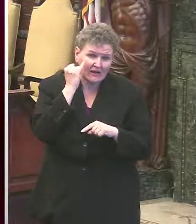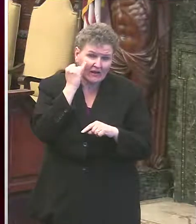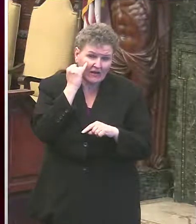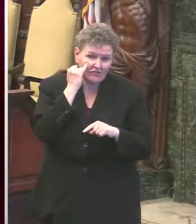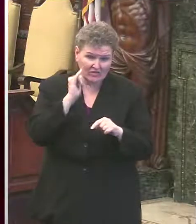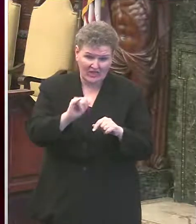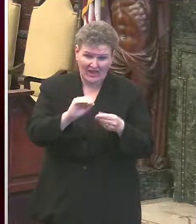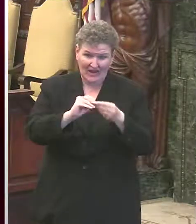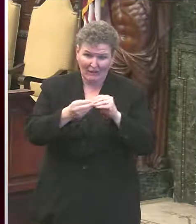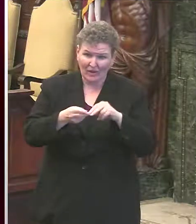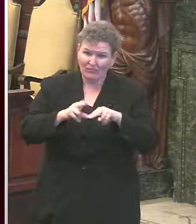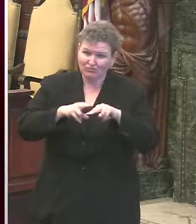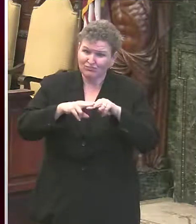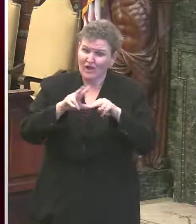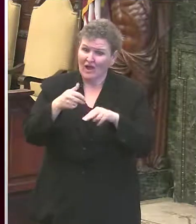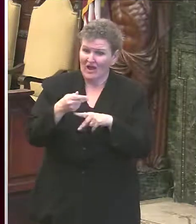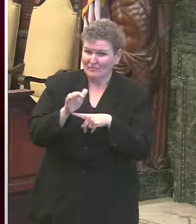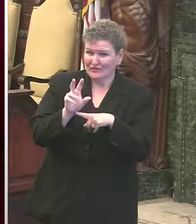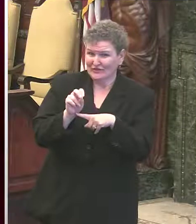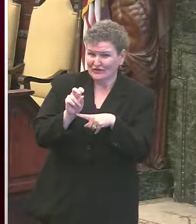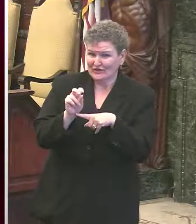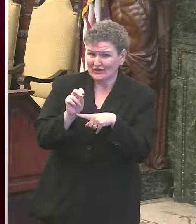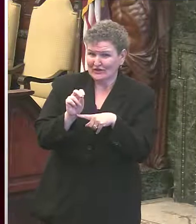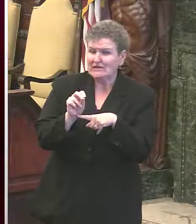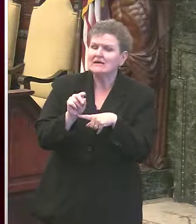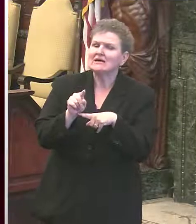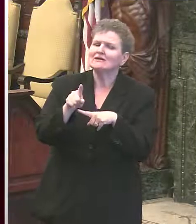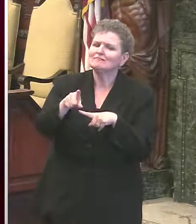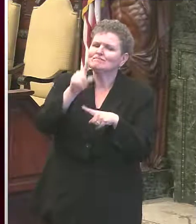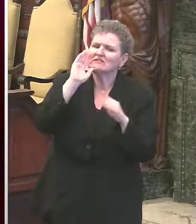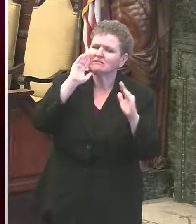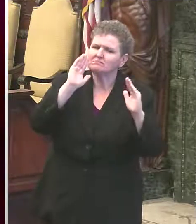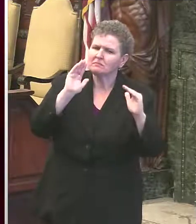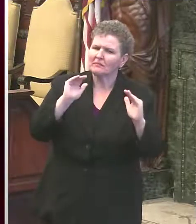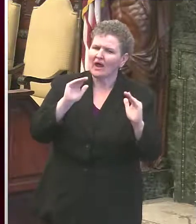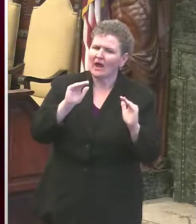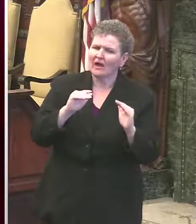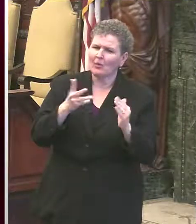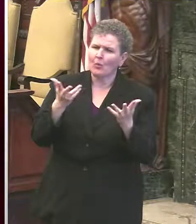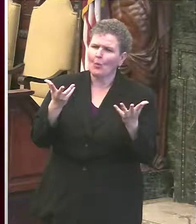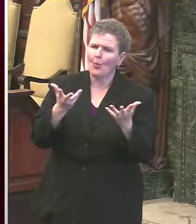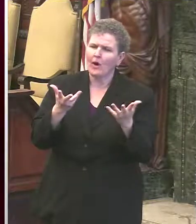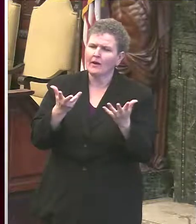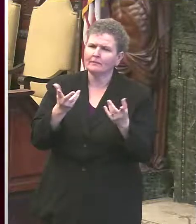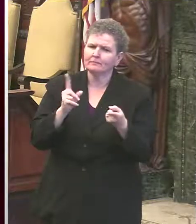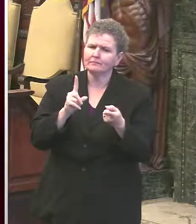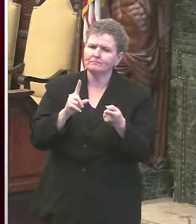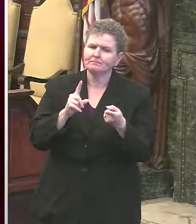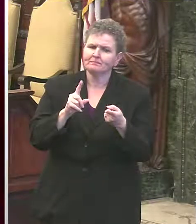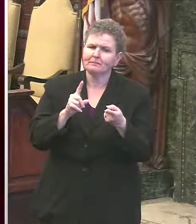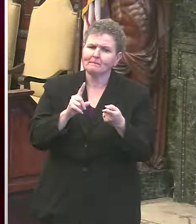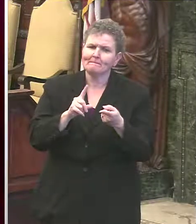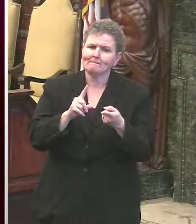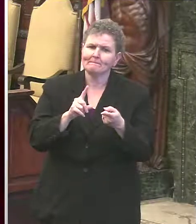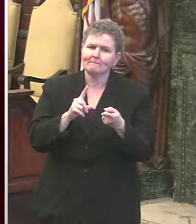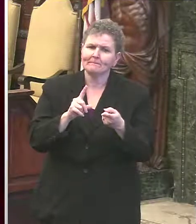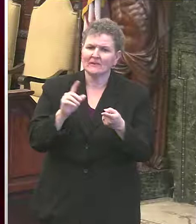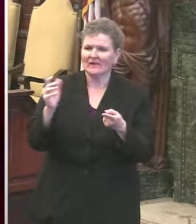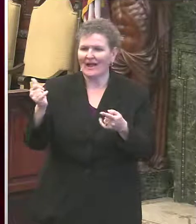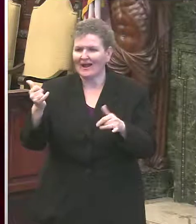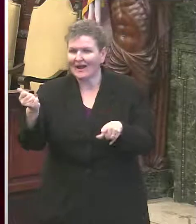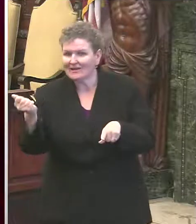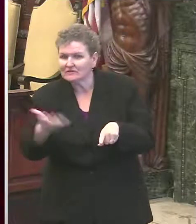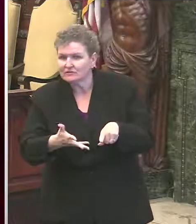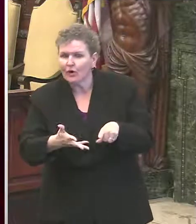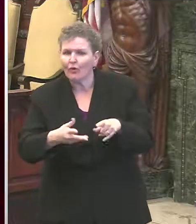for April 30th, do you anticipate that would apply to entertainment facilities as well, like casinos,